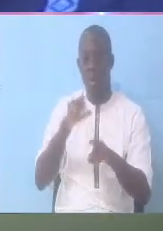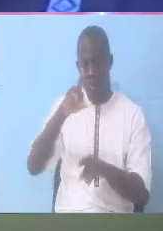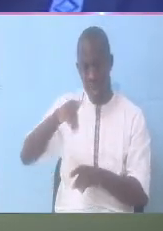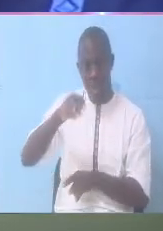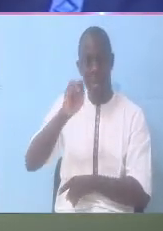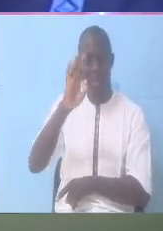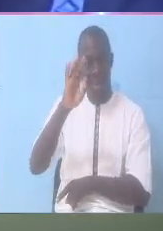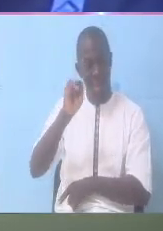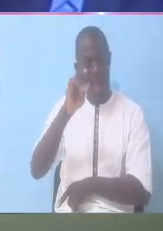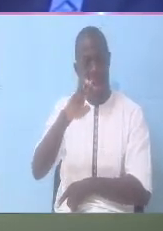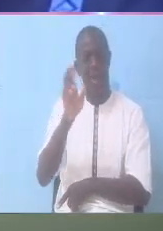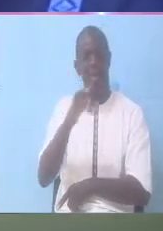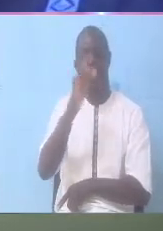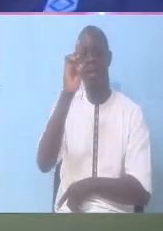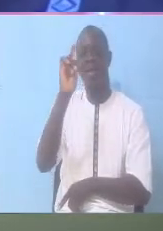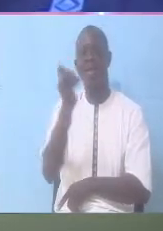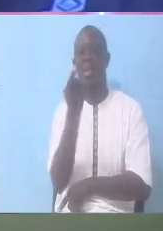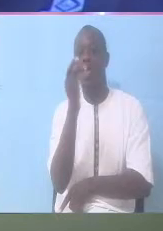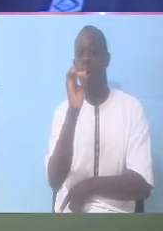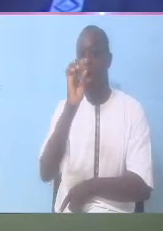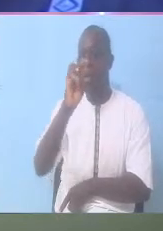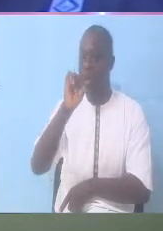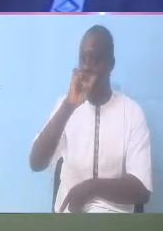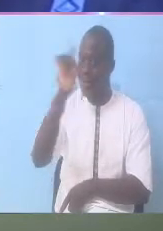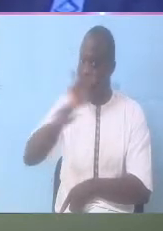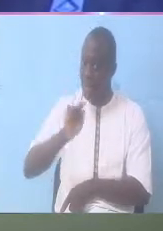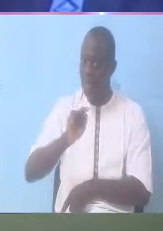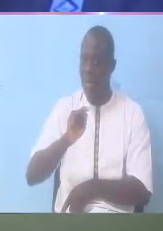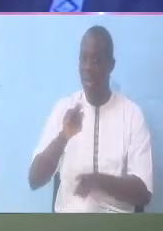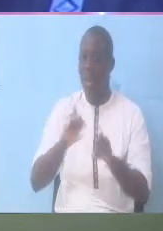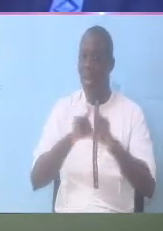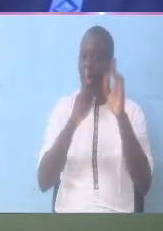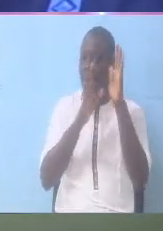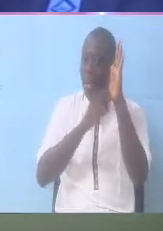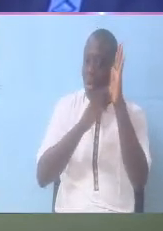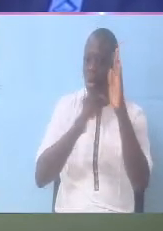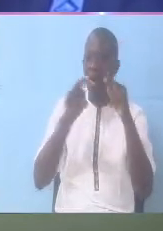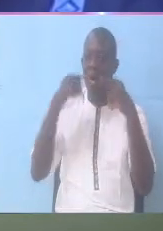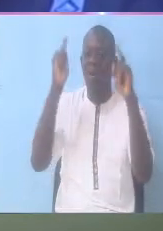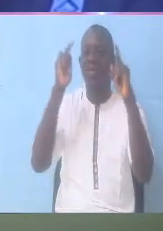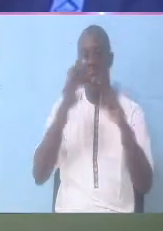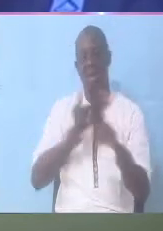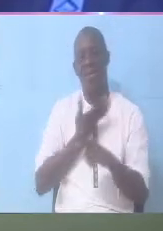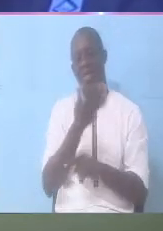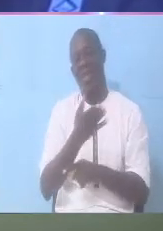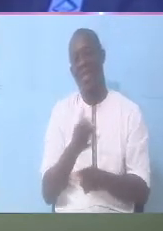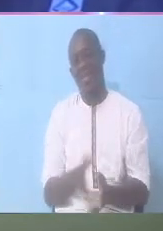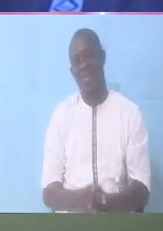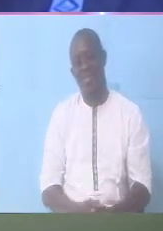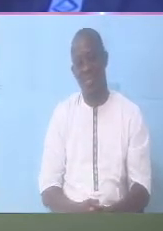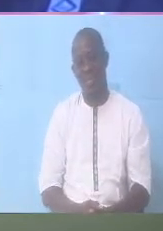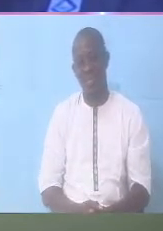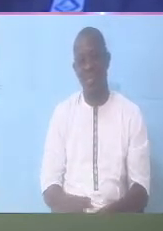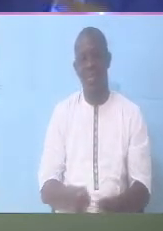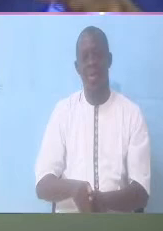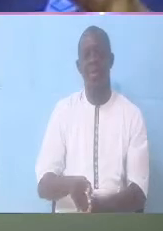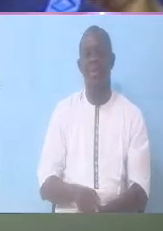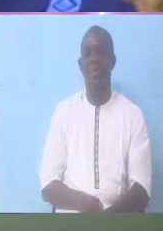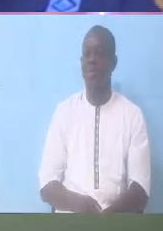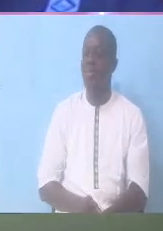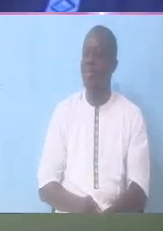it's radio announcer. Yes. Juma? Peter Gomez. Peter Gomez. Papsen, the Point newspaper.